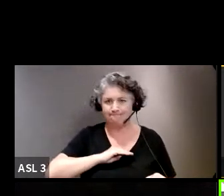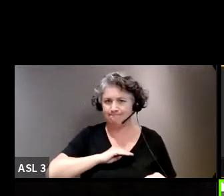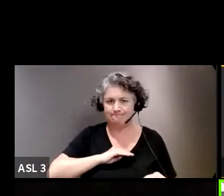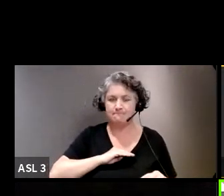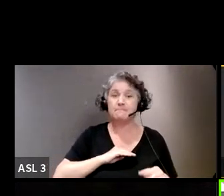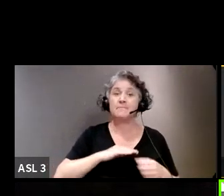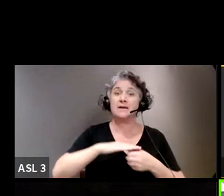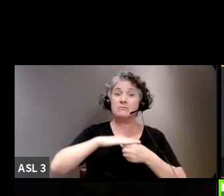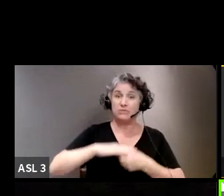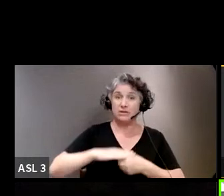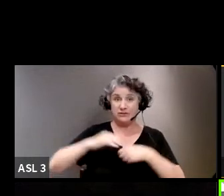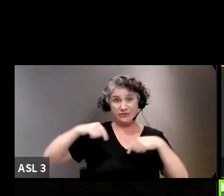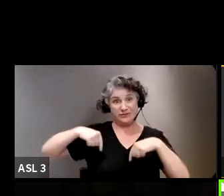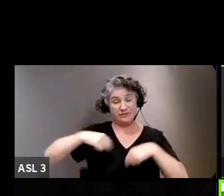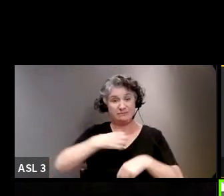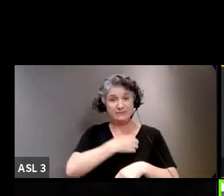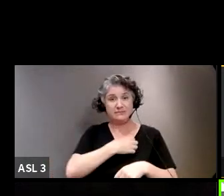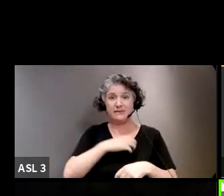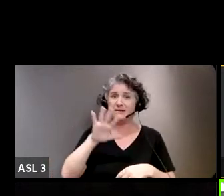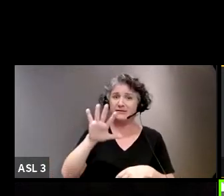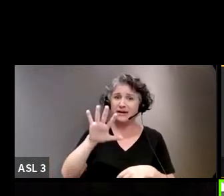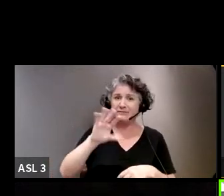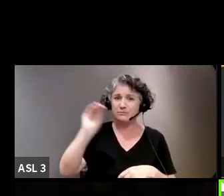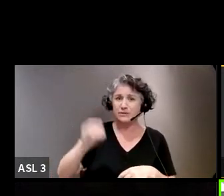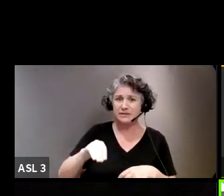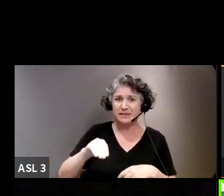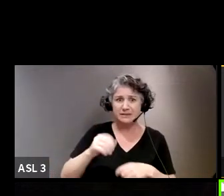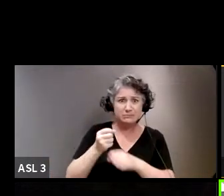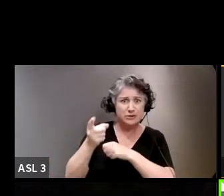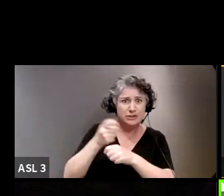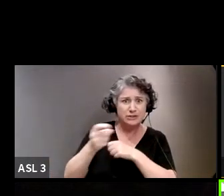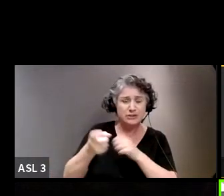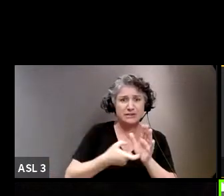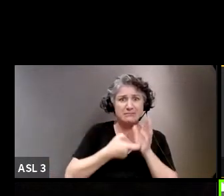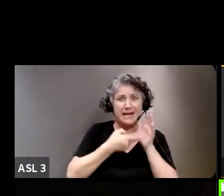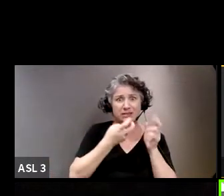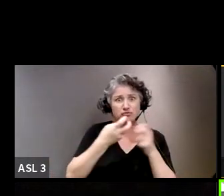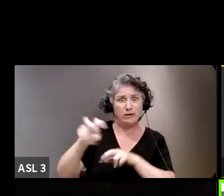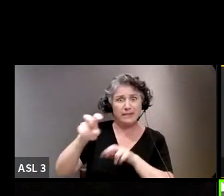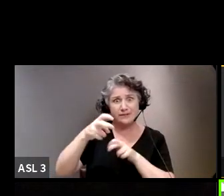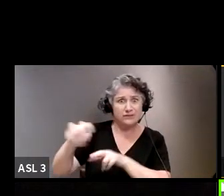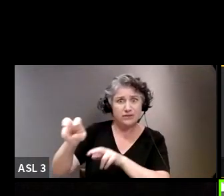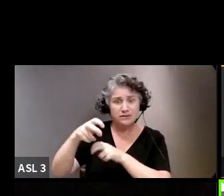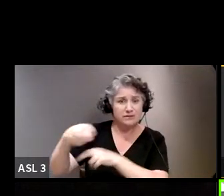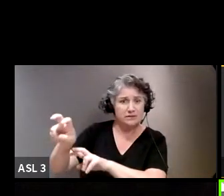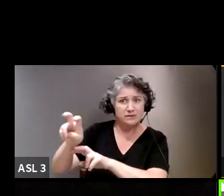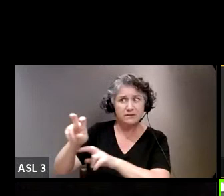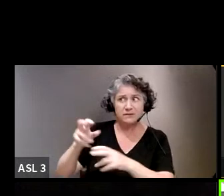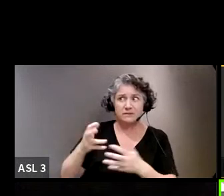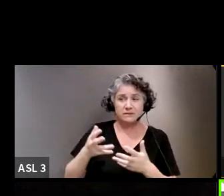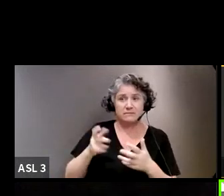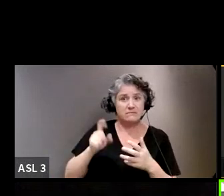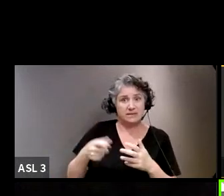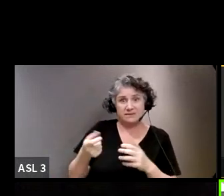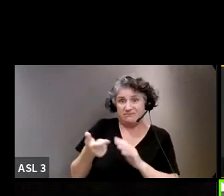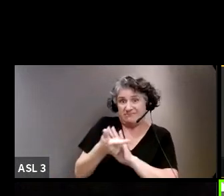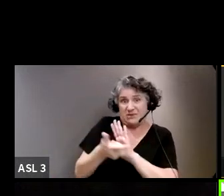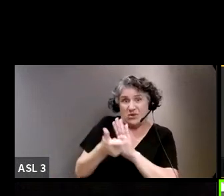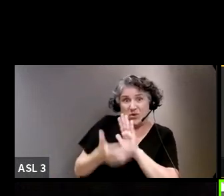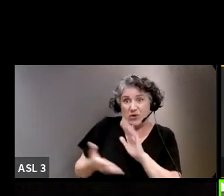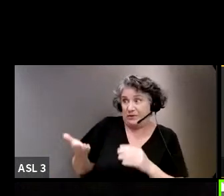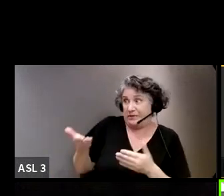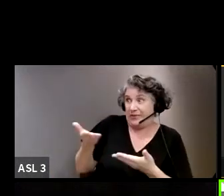produce these five percent per year uh demand transfers so we have to have the capability in-house or at least within our